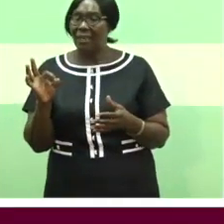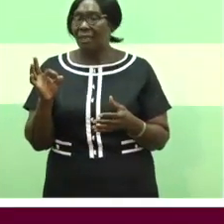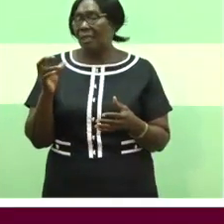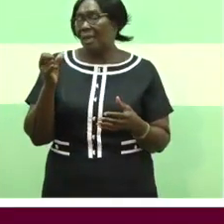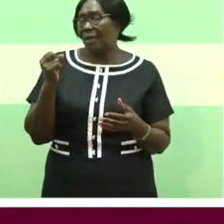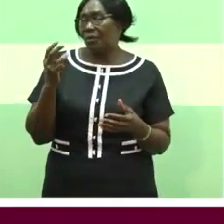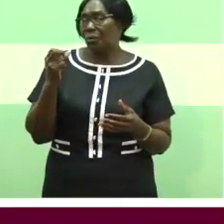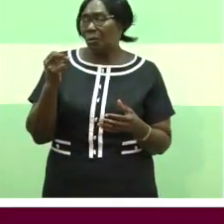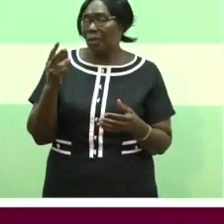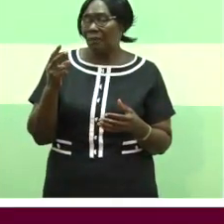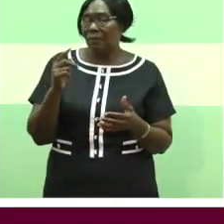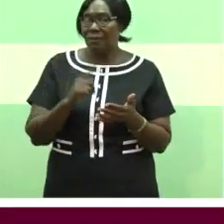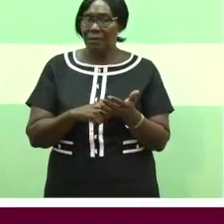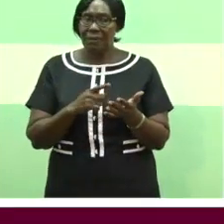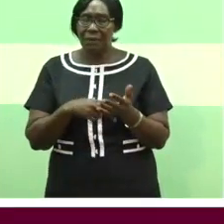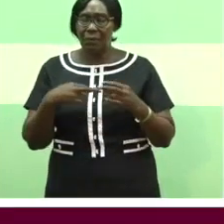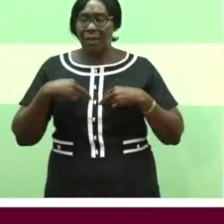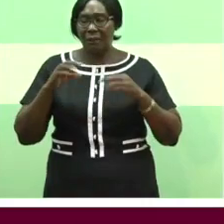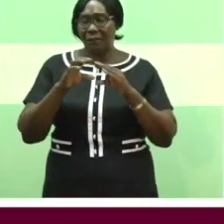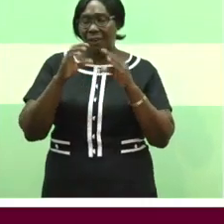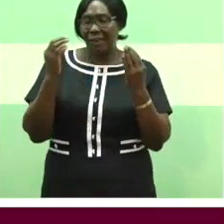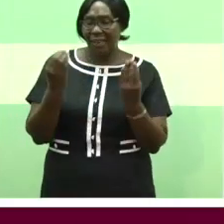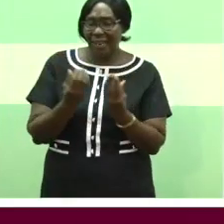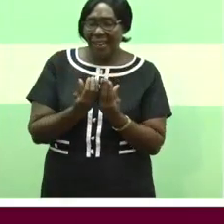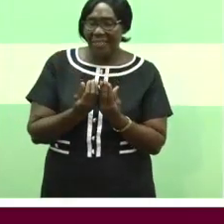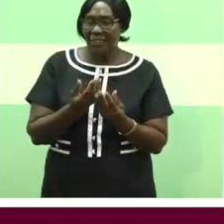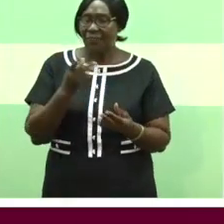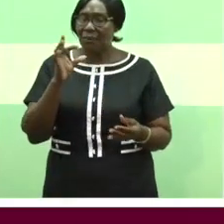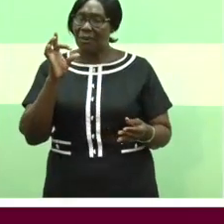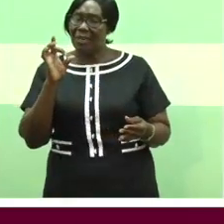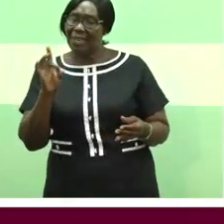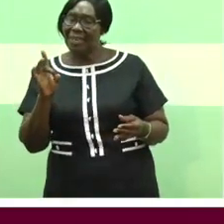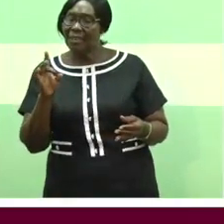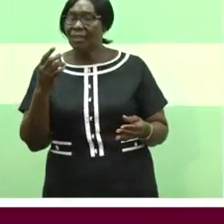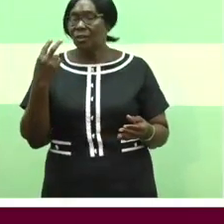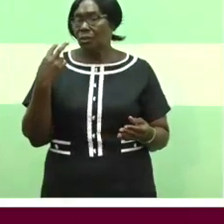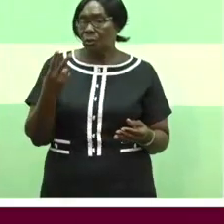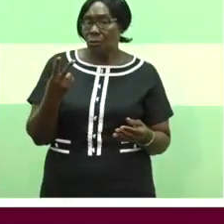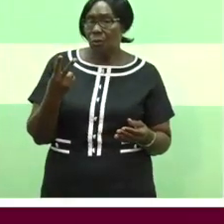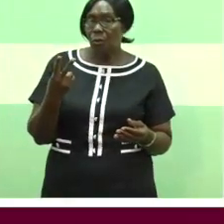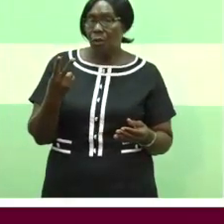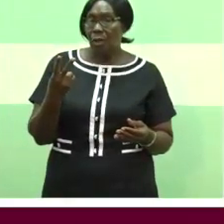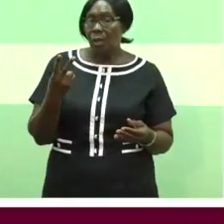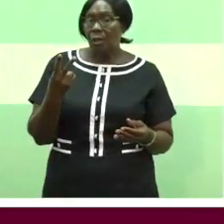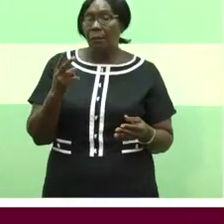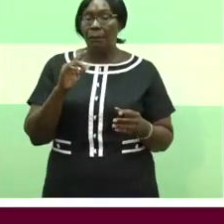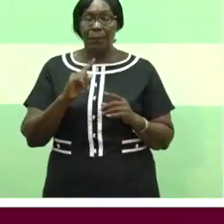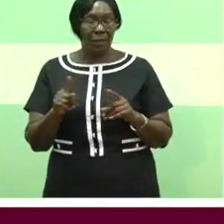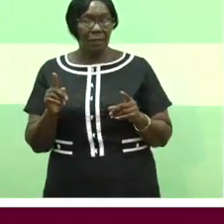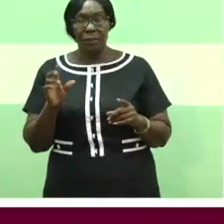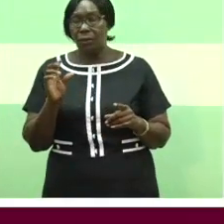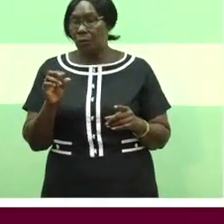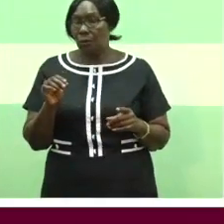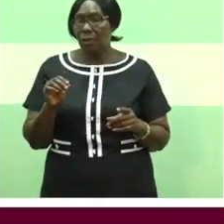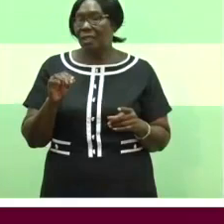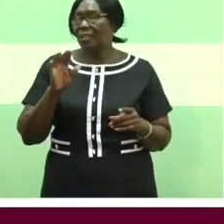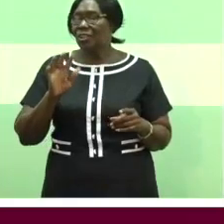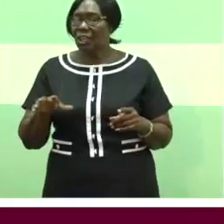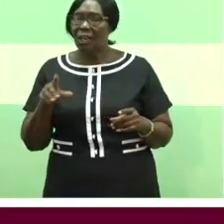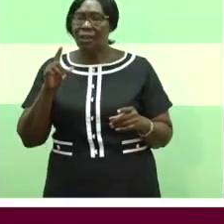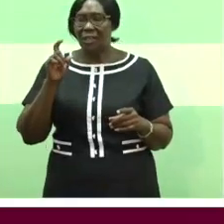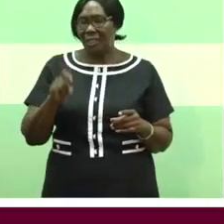know, sometimes we have these classes and you go from 8 to 2. But on average, the child would